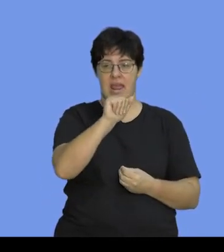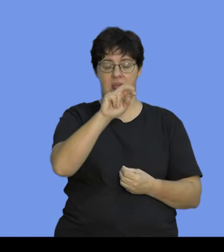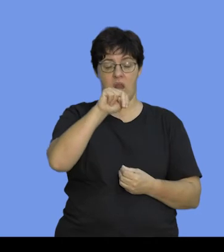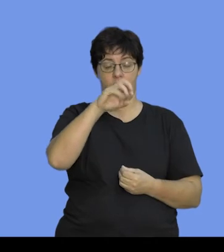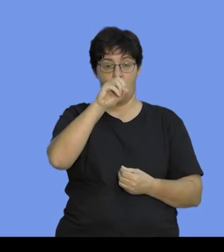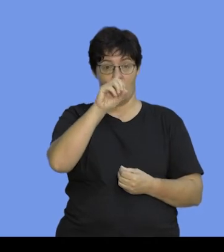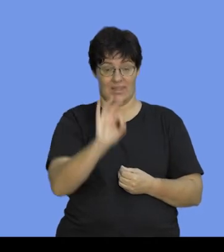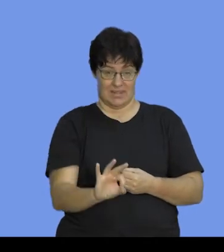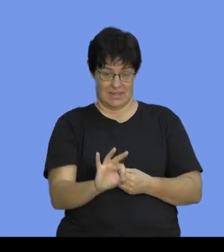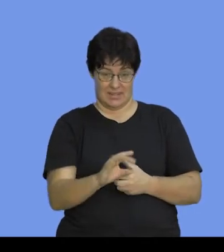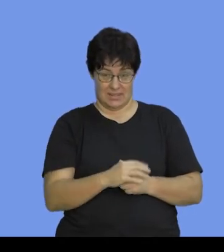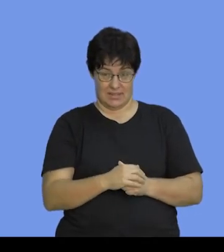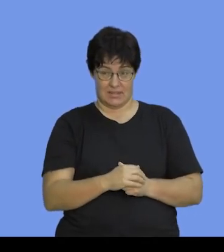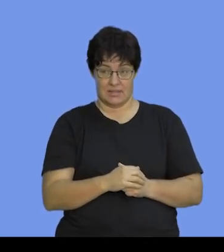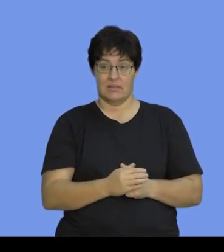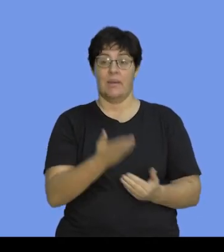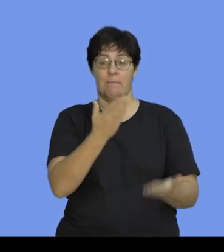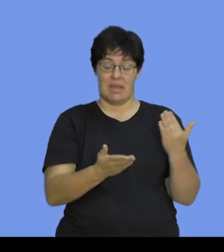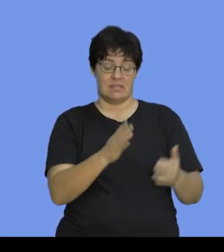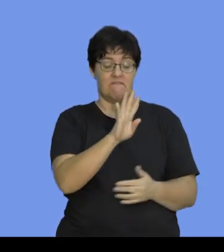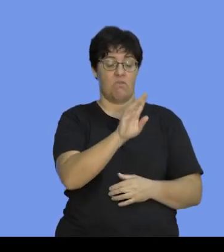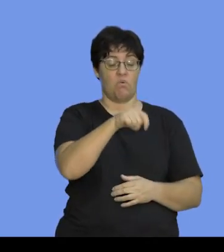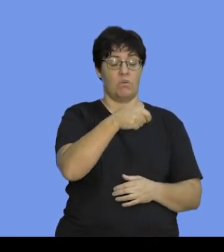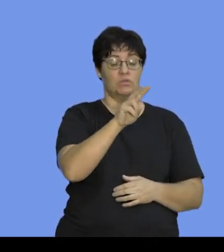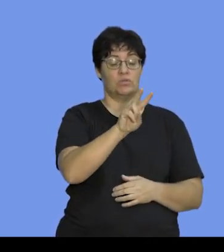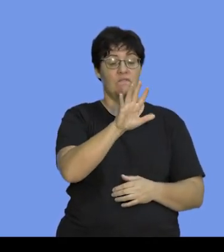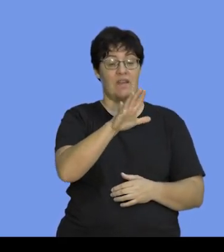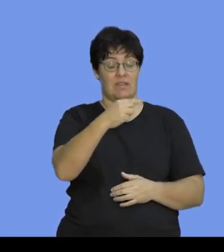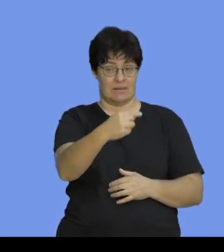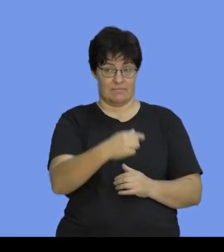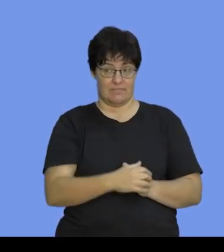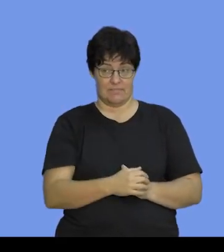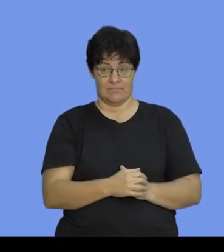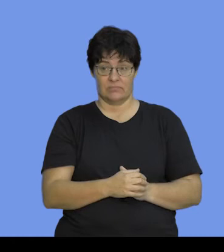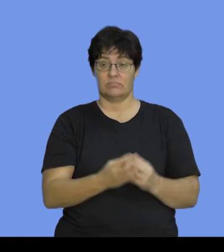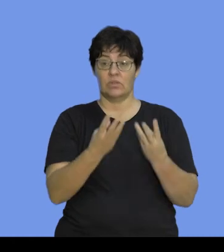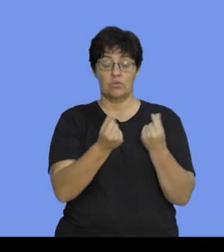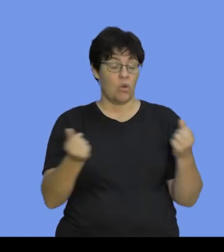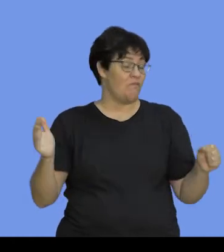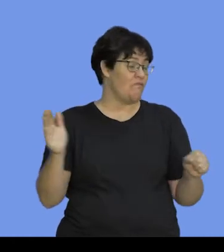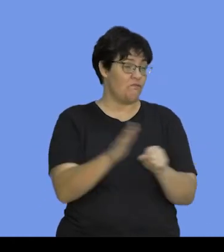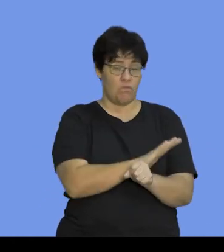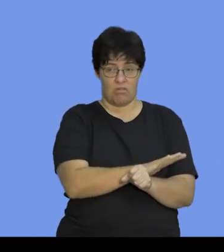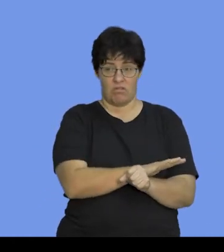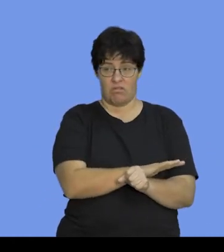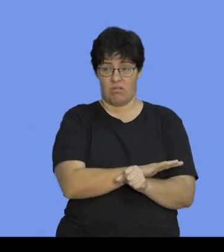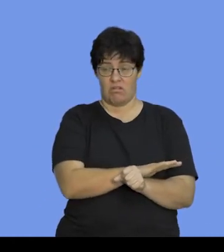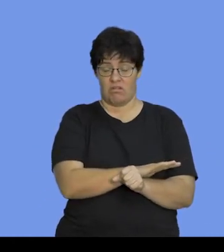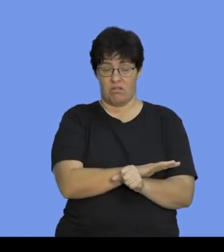is sodium nitrate. The mass is 4.25 grams. It is dissolved completely. So this,